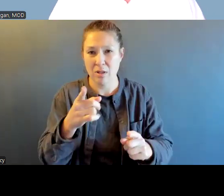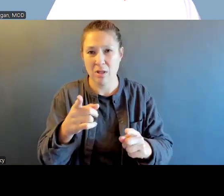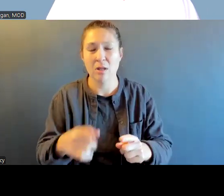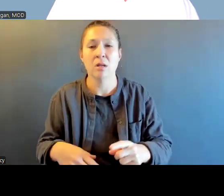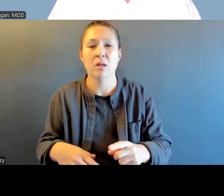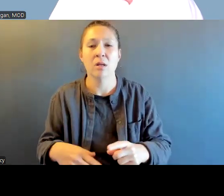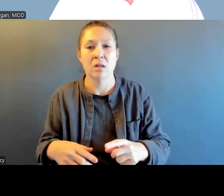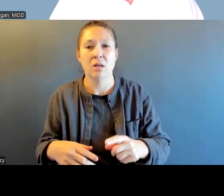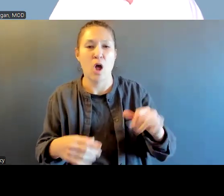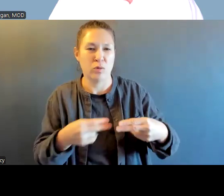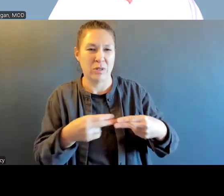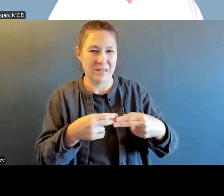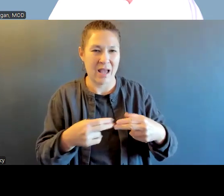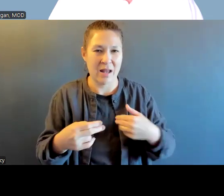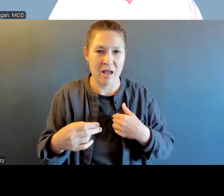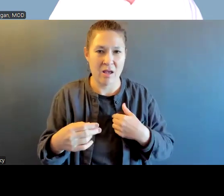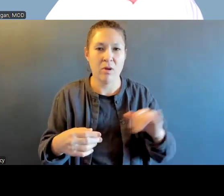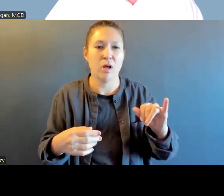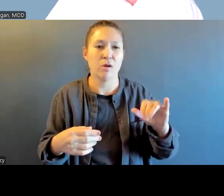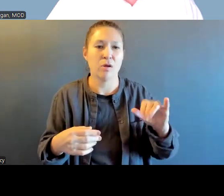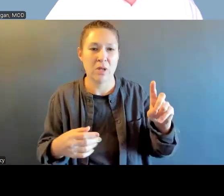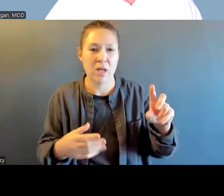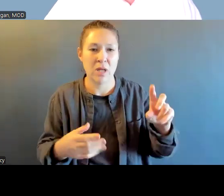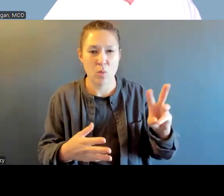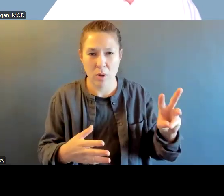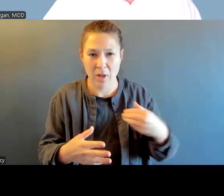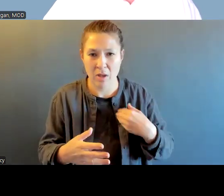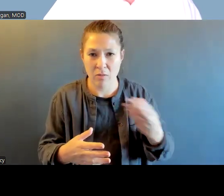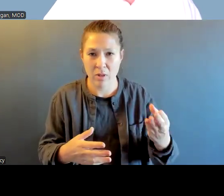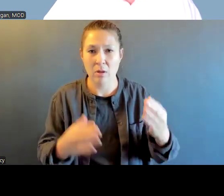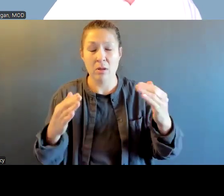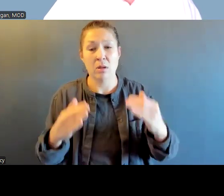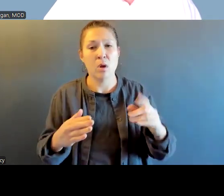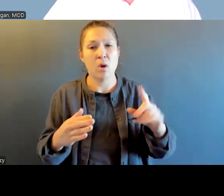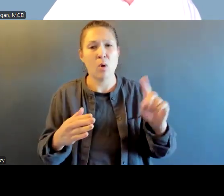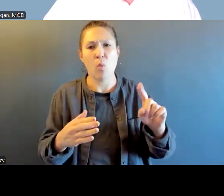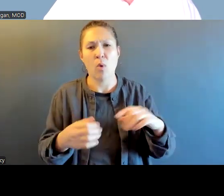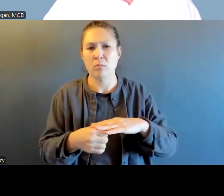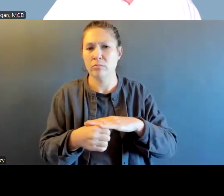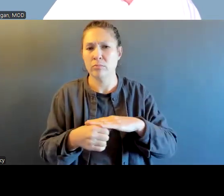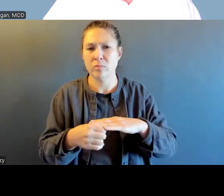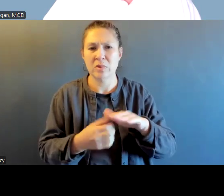available on the COD page. If you want to find your local Center for Independent Living, you want to go to